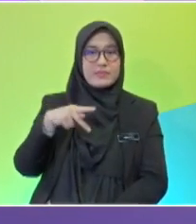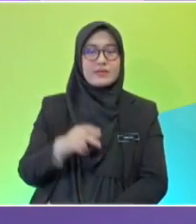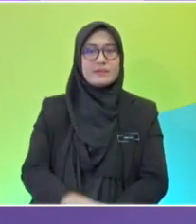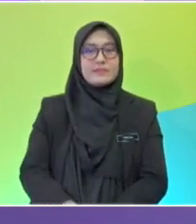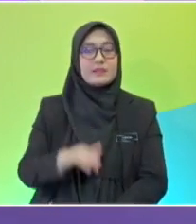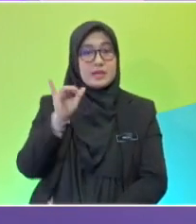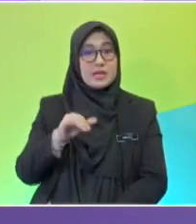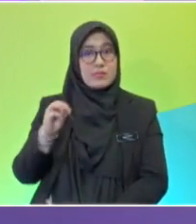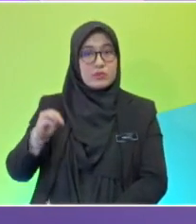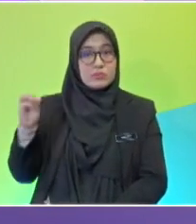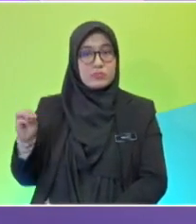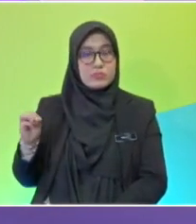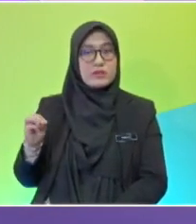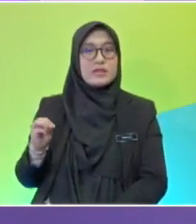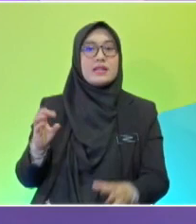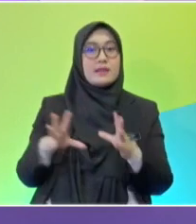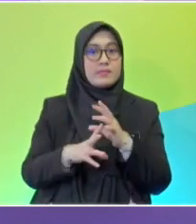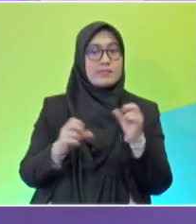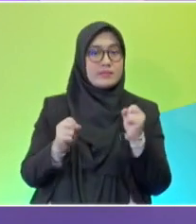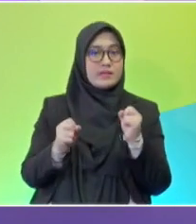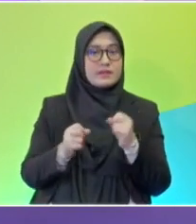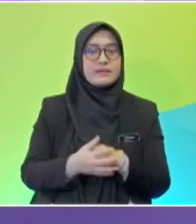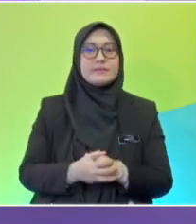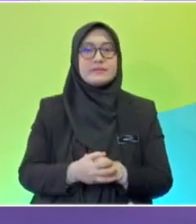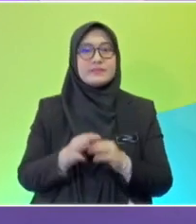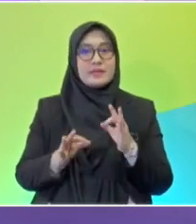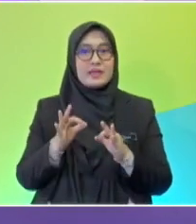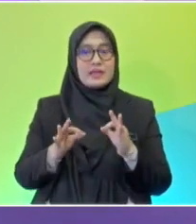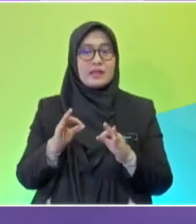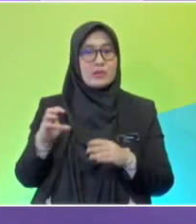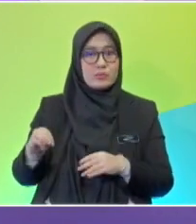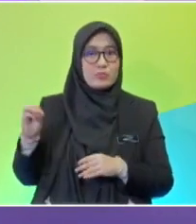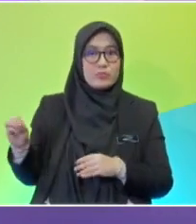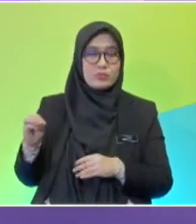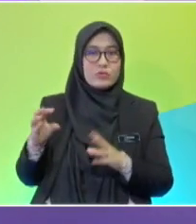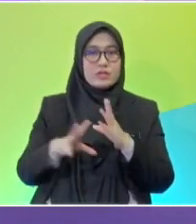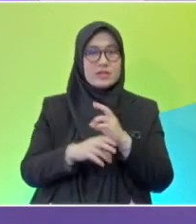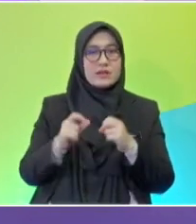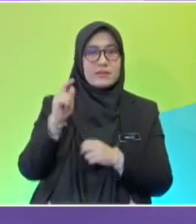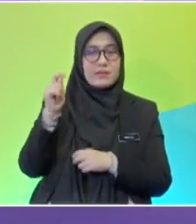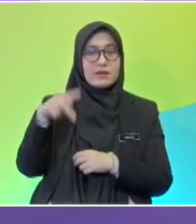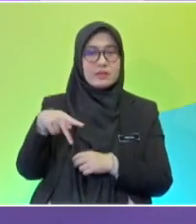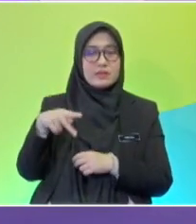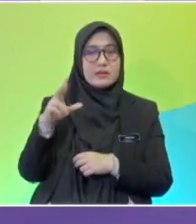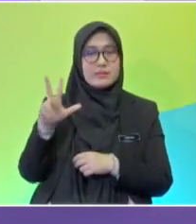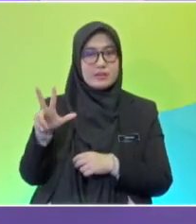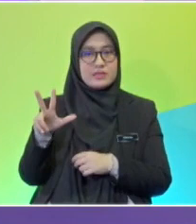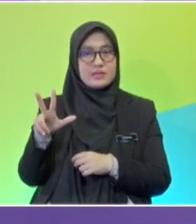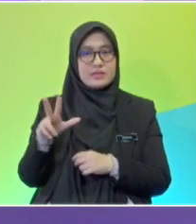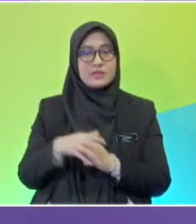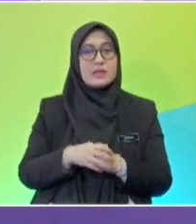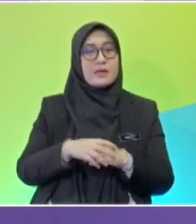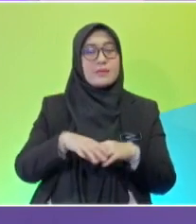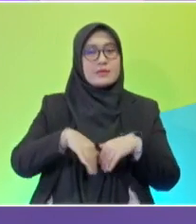should get. Okay. And at the same time, if they get a TP3, for example, what can you do to re-strategize your teaching? Because